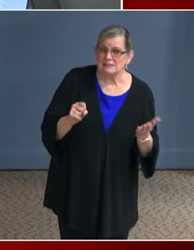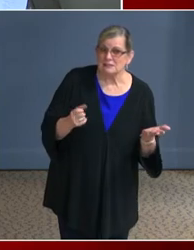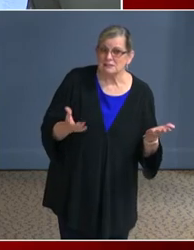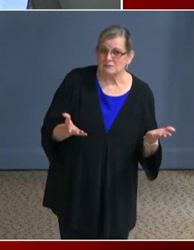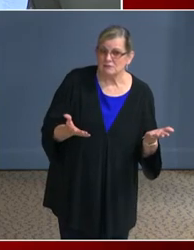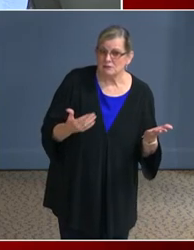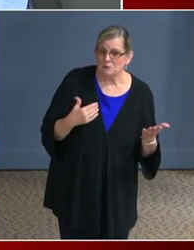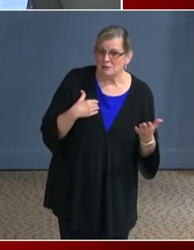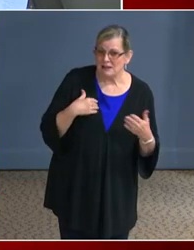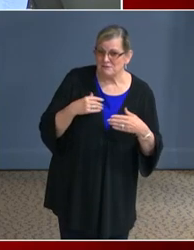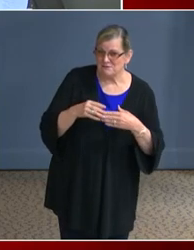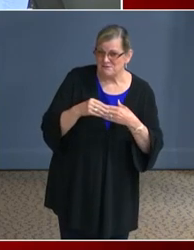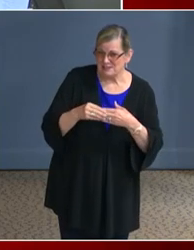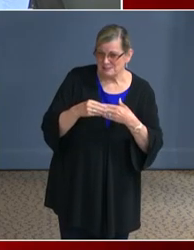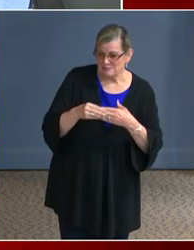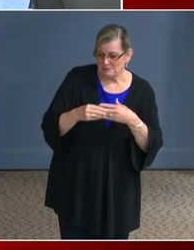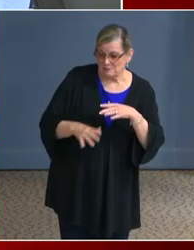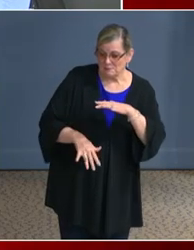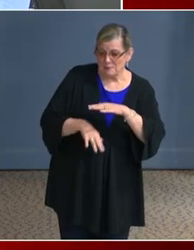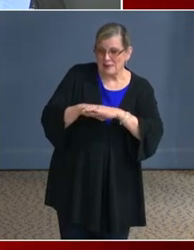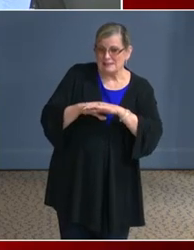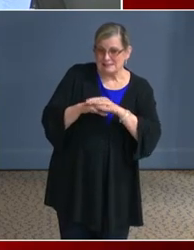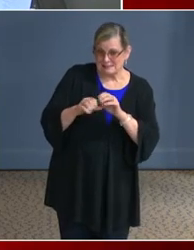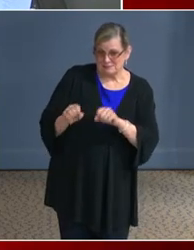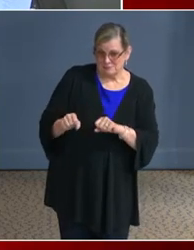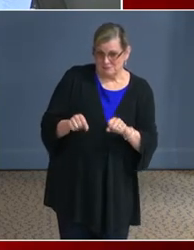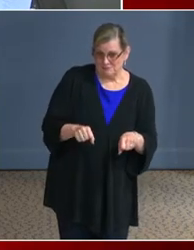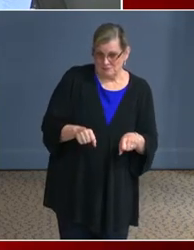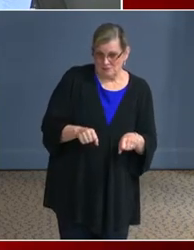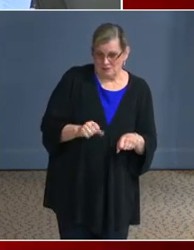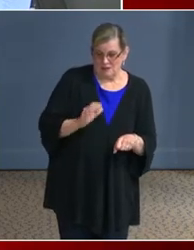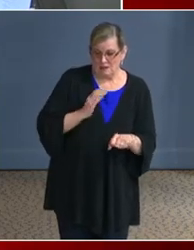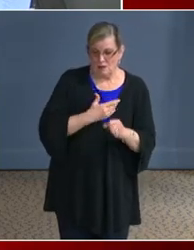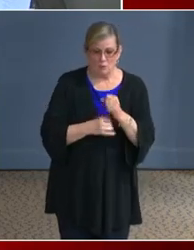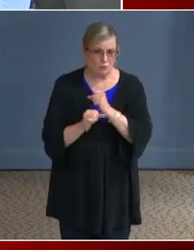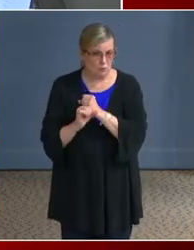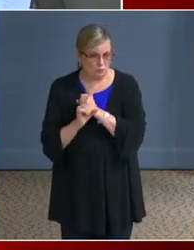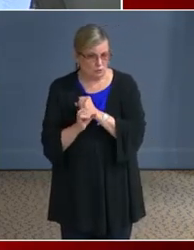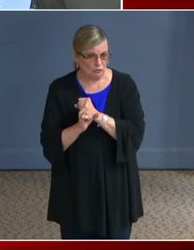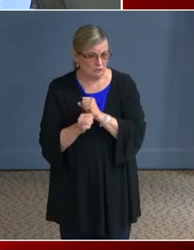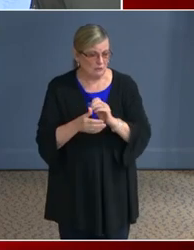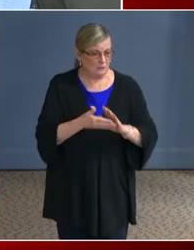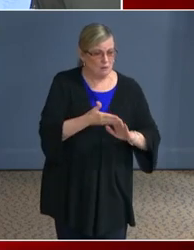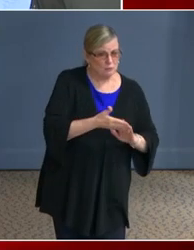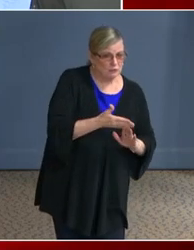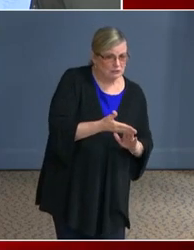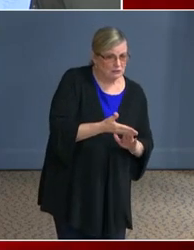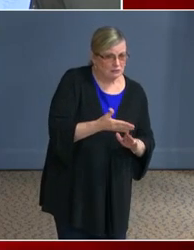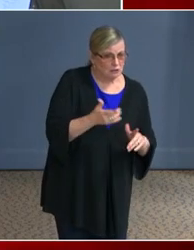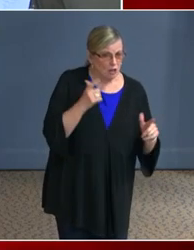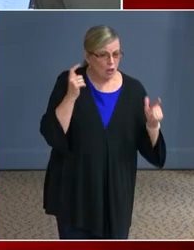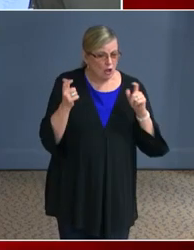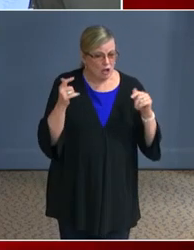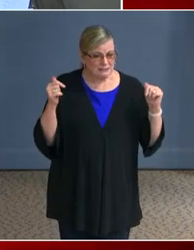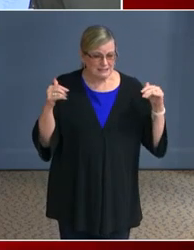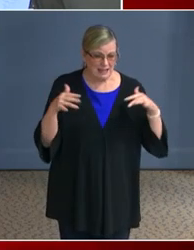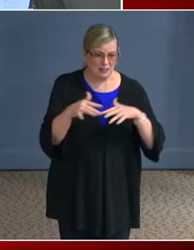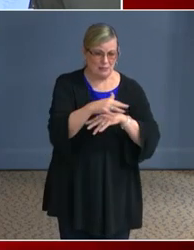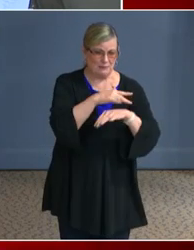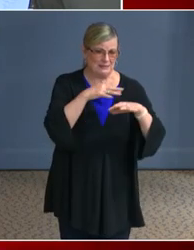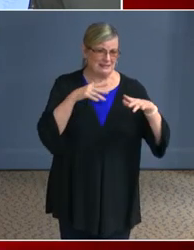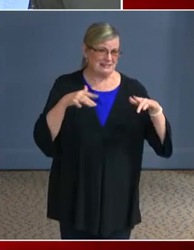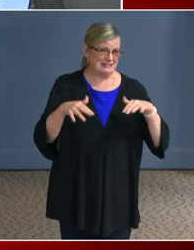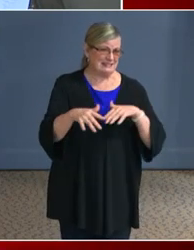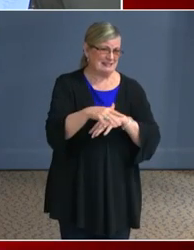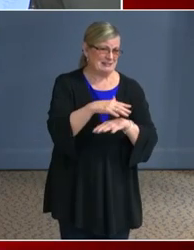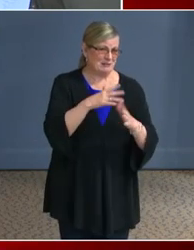lifted capacity limits on our commercial operations and large gatherings. And then